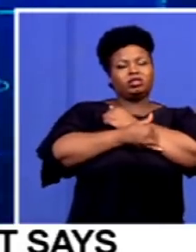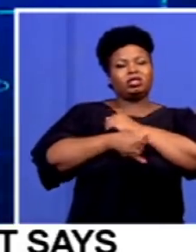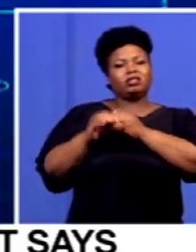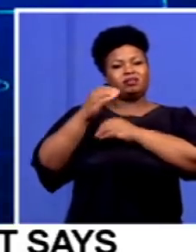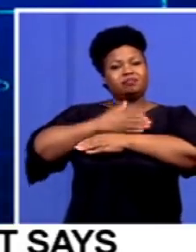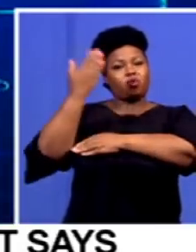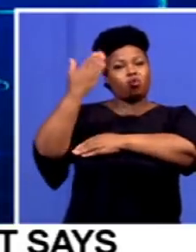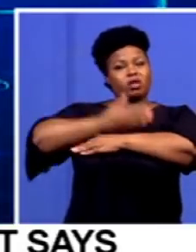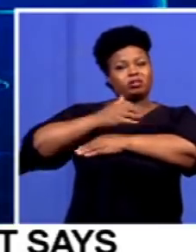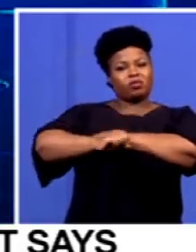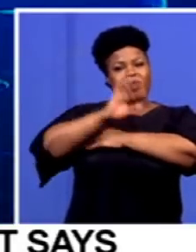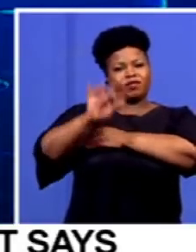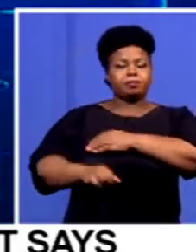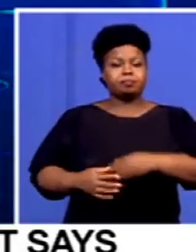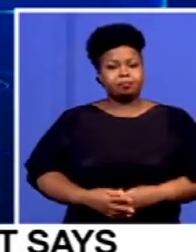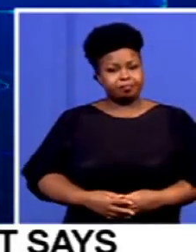of our borders.